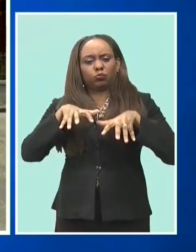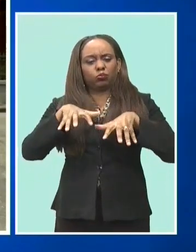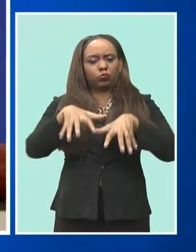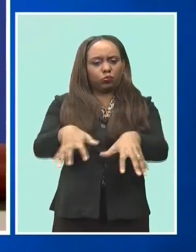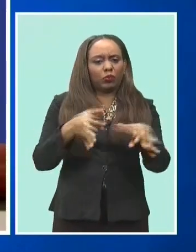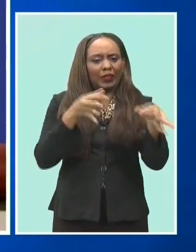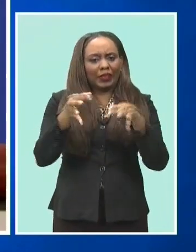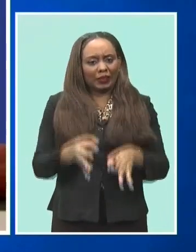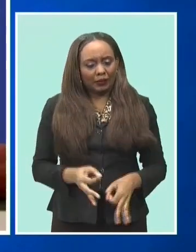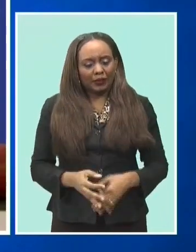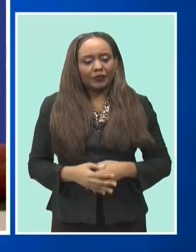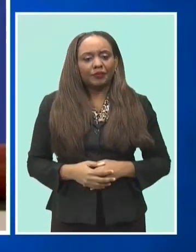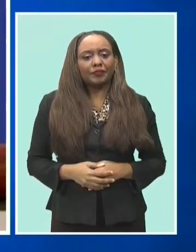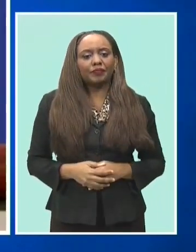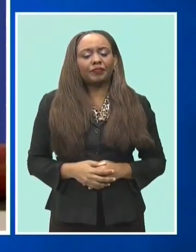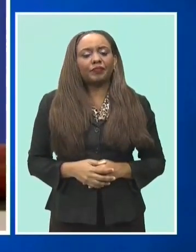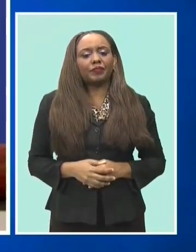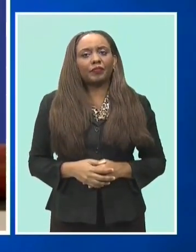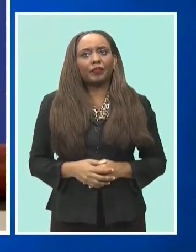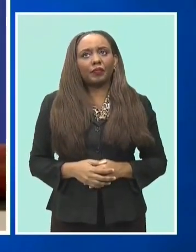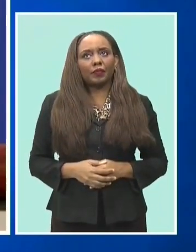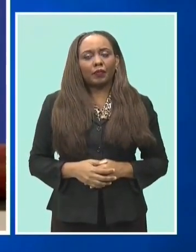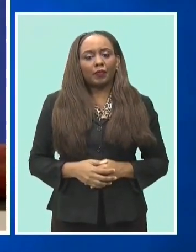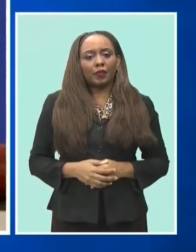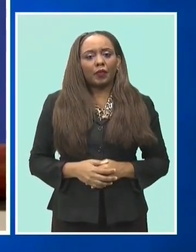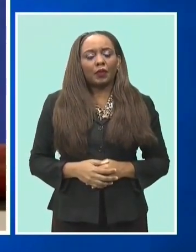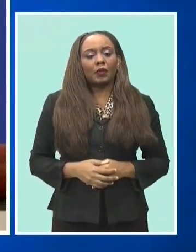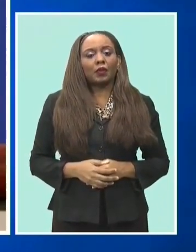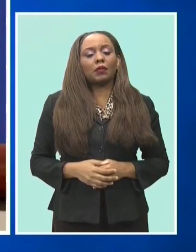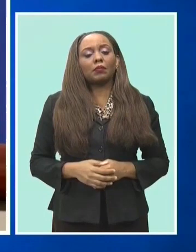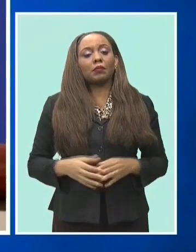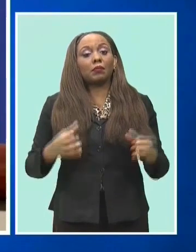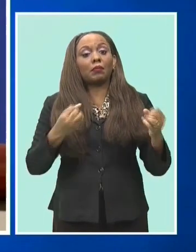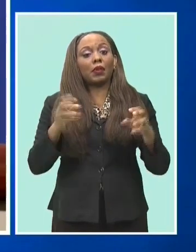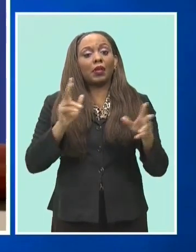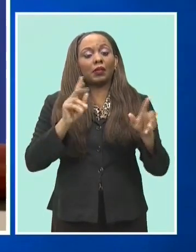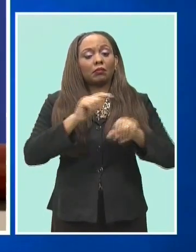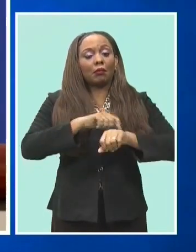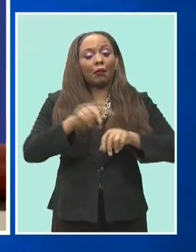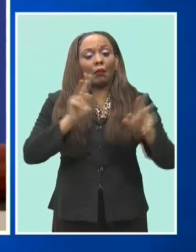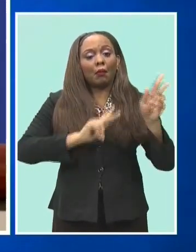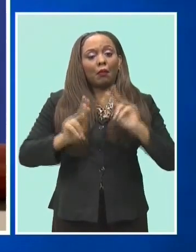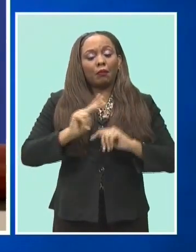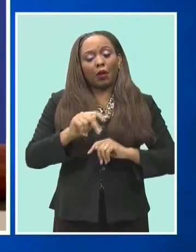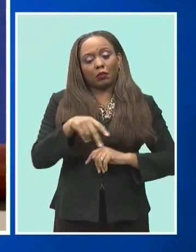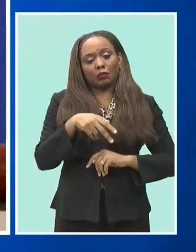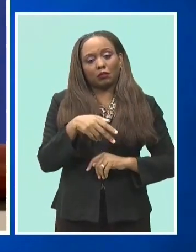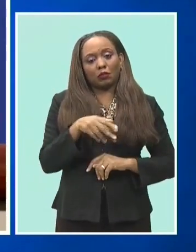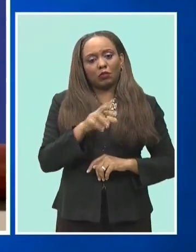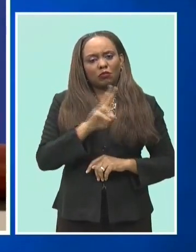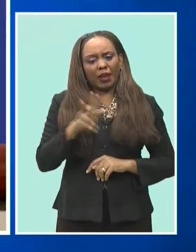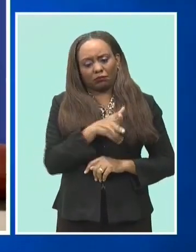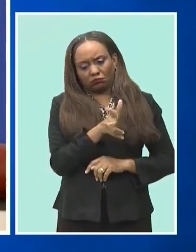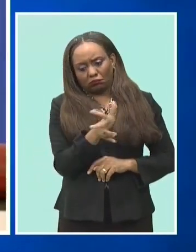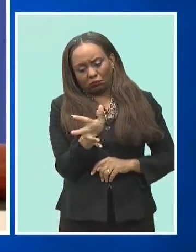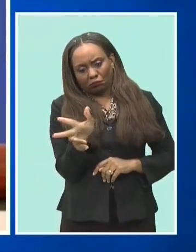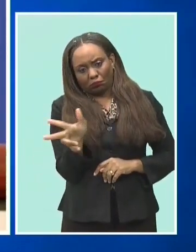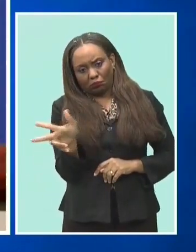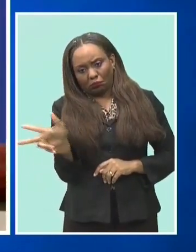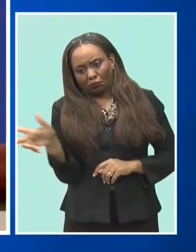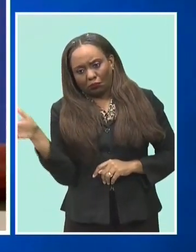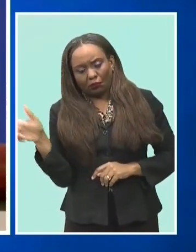explains why. Mainly through a lot of heavy right turn movements, persons, what we call rat runners,